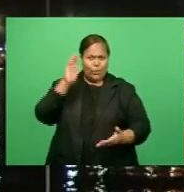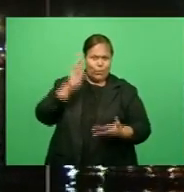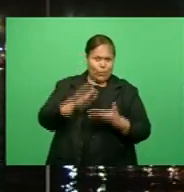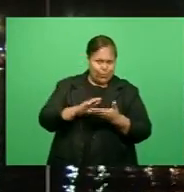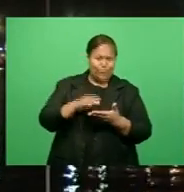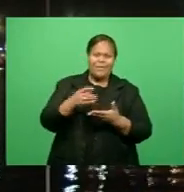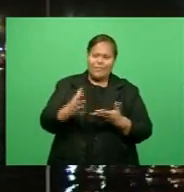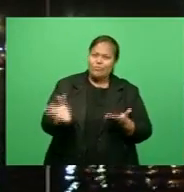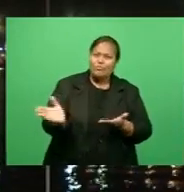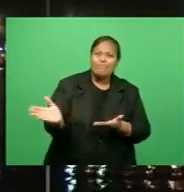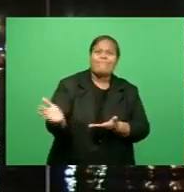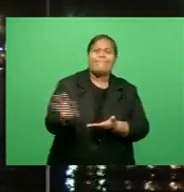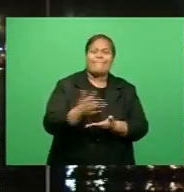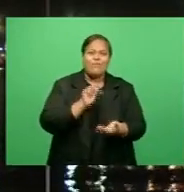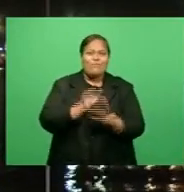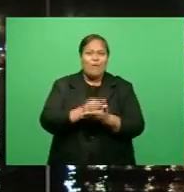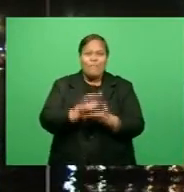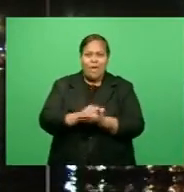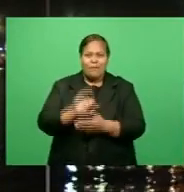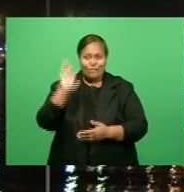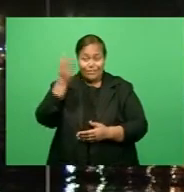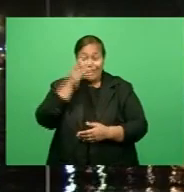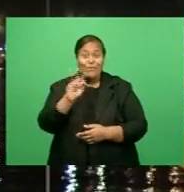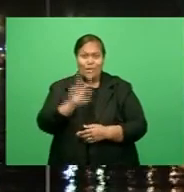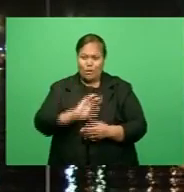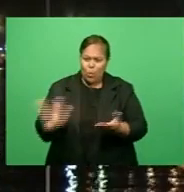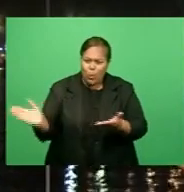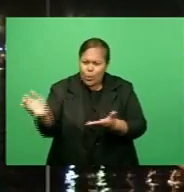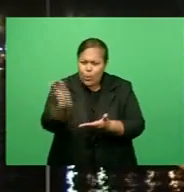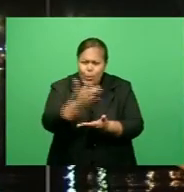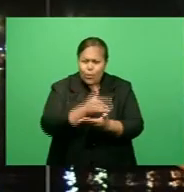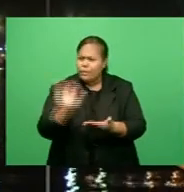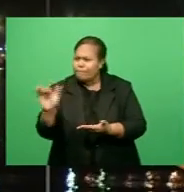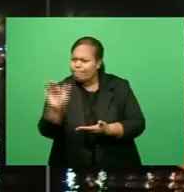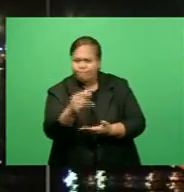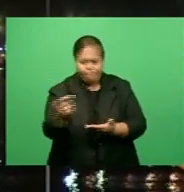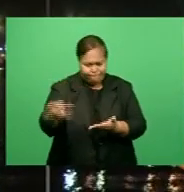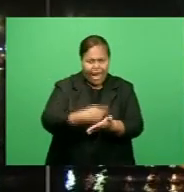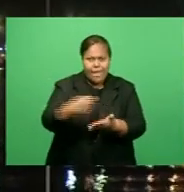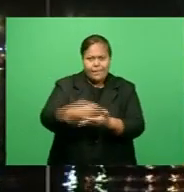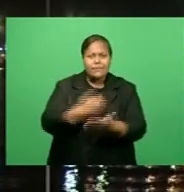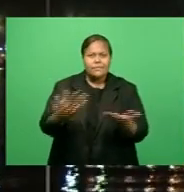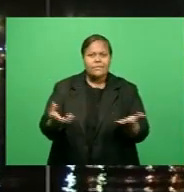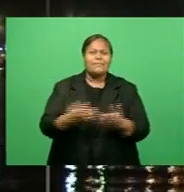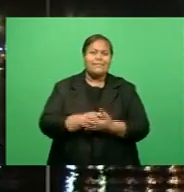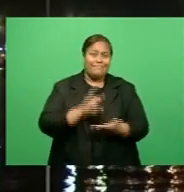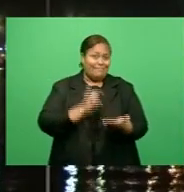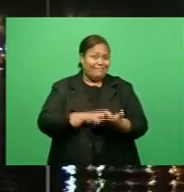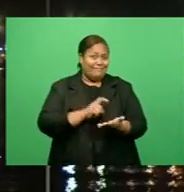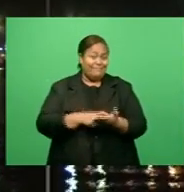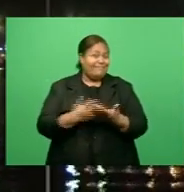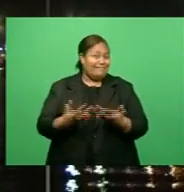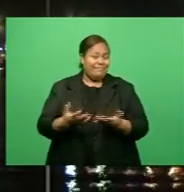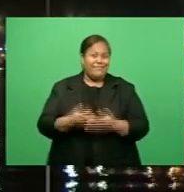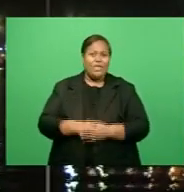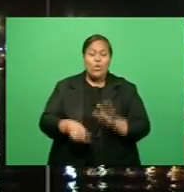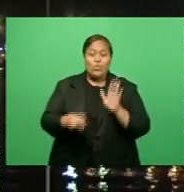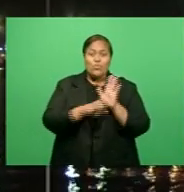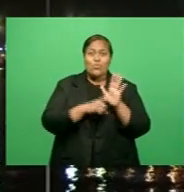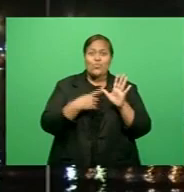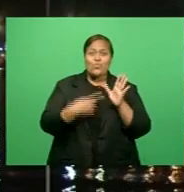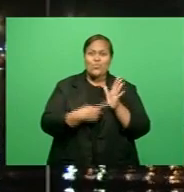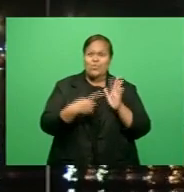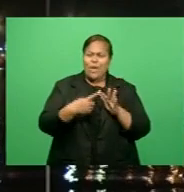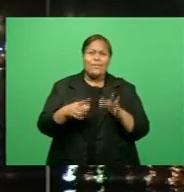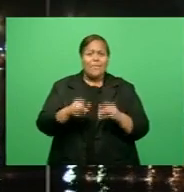of their aggressive debt collection. SEC Special Administrator Ezekiel Tikunduandua says individuals and businesses have been